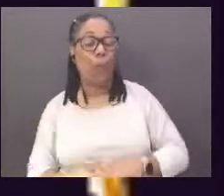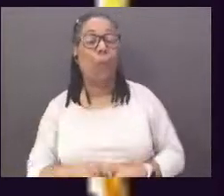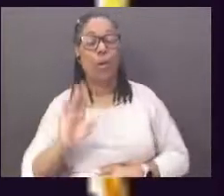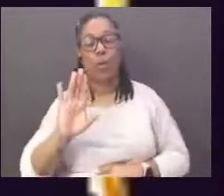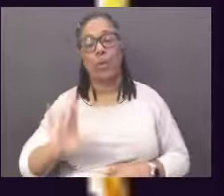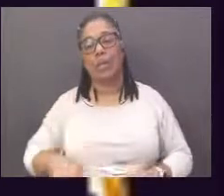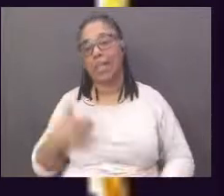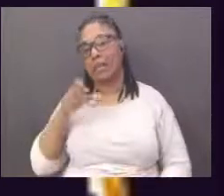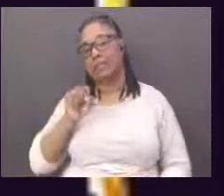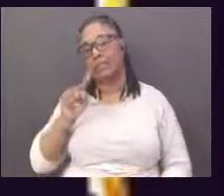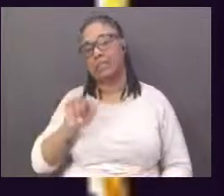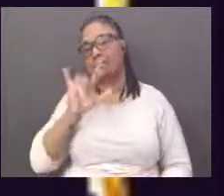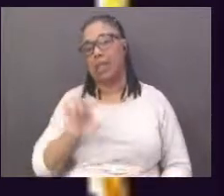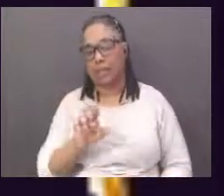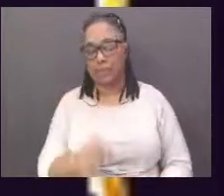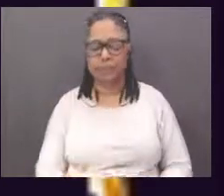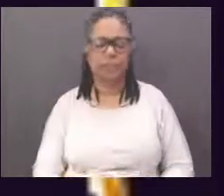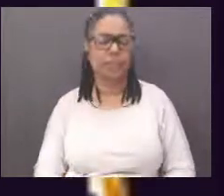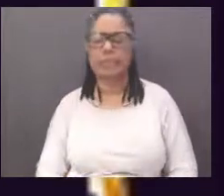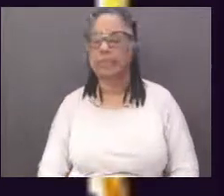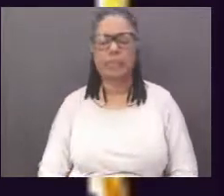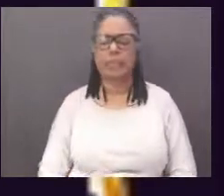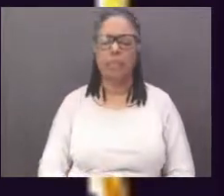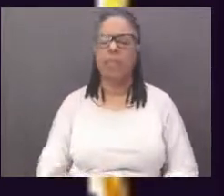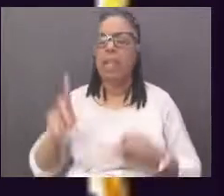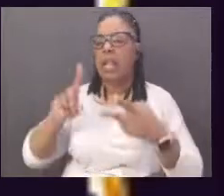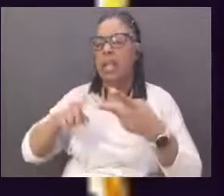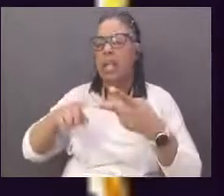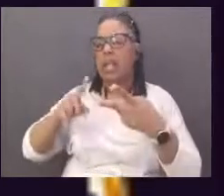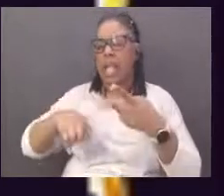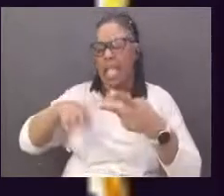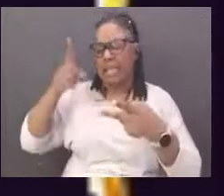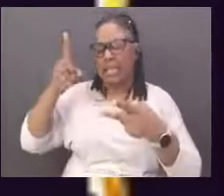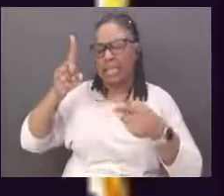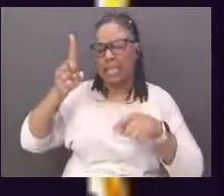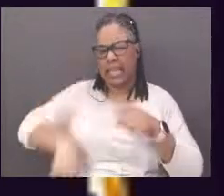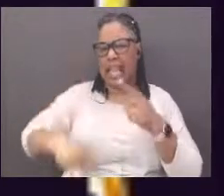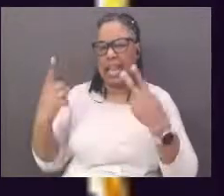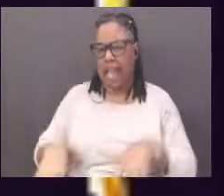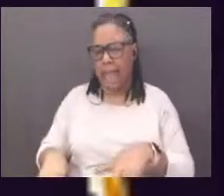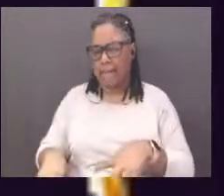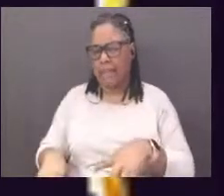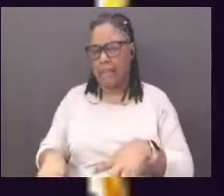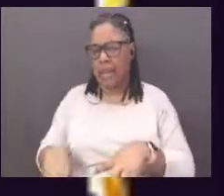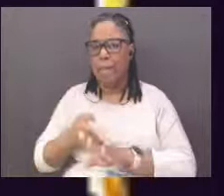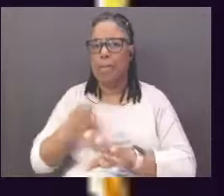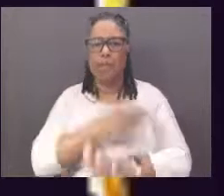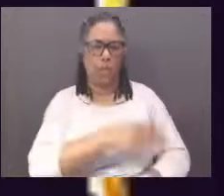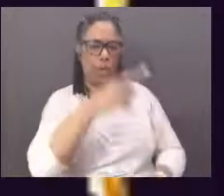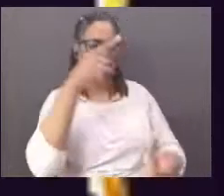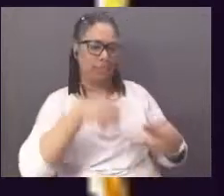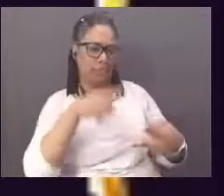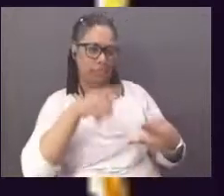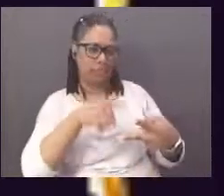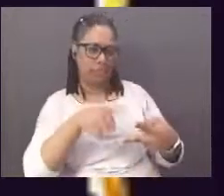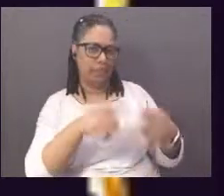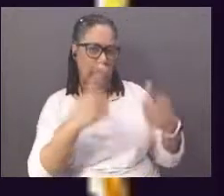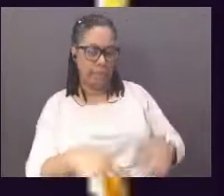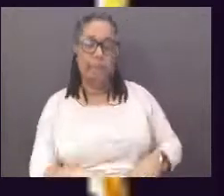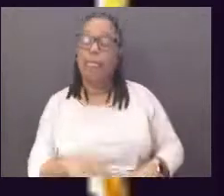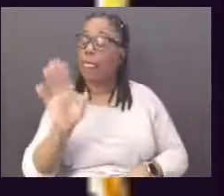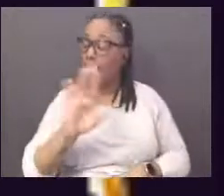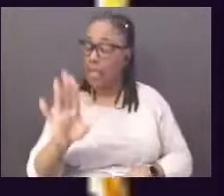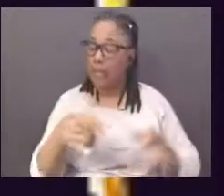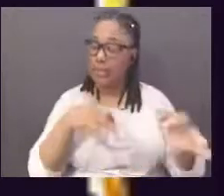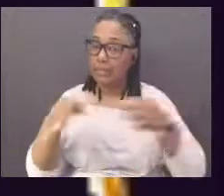cannot live for Jesus until we truly believe Jesus. Let me reiterate. There are two ways in which